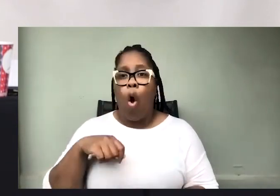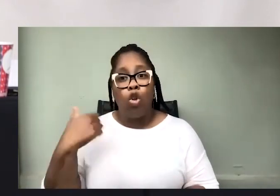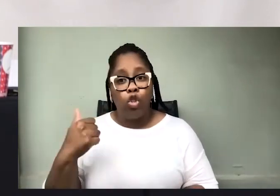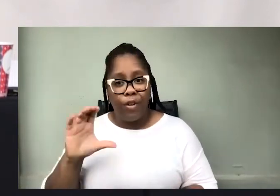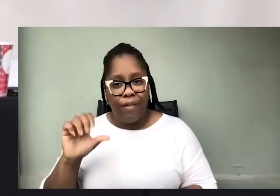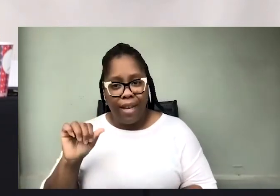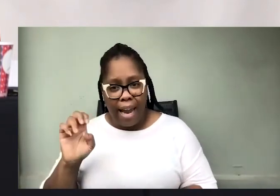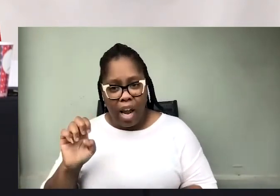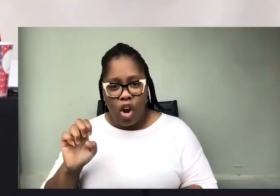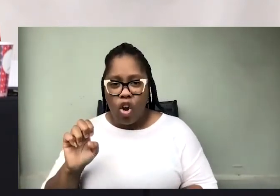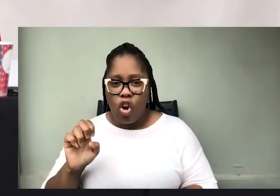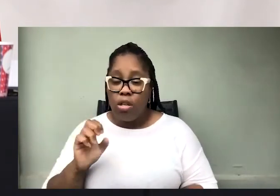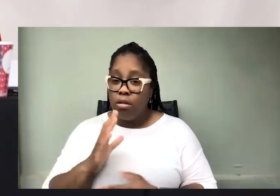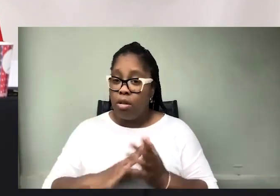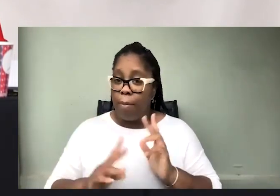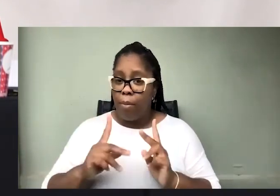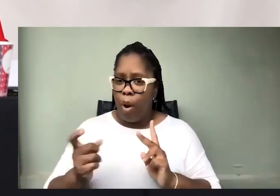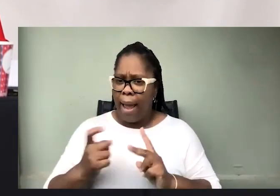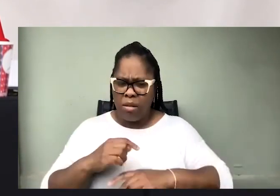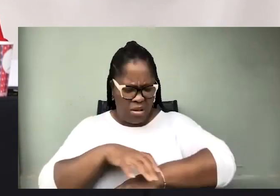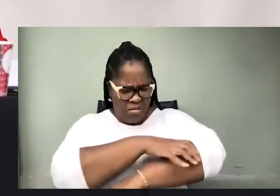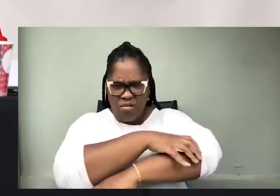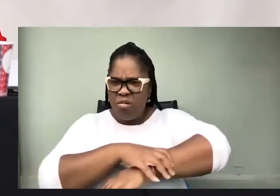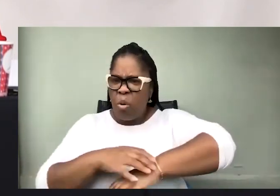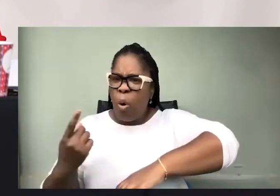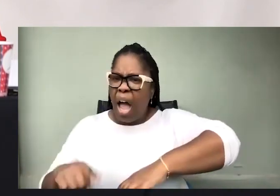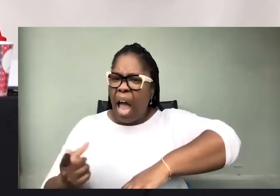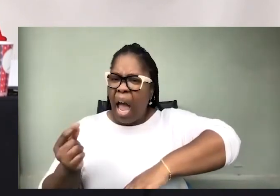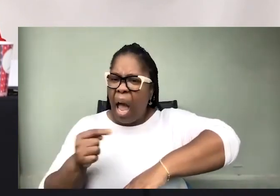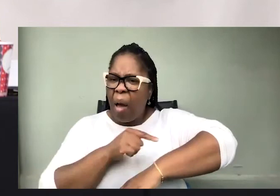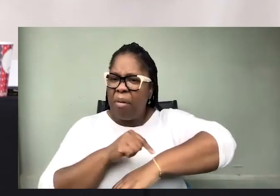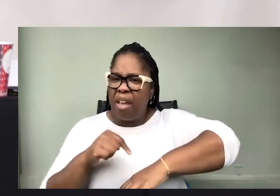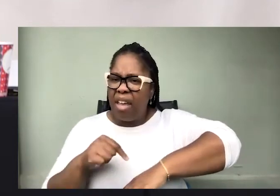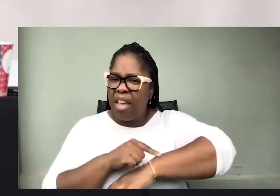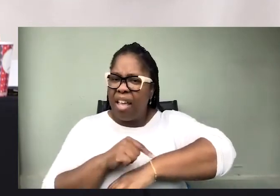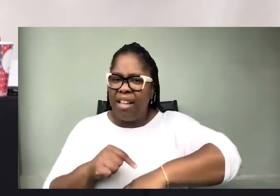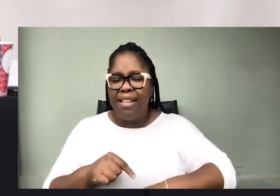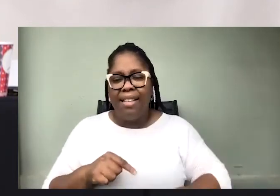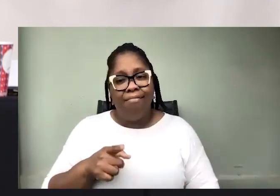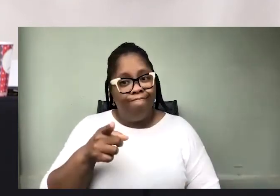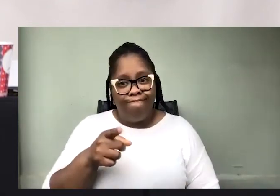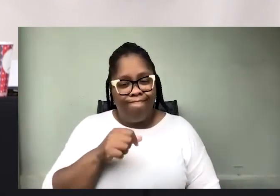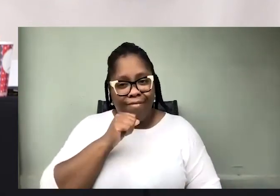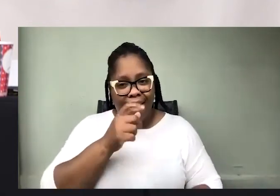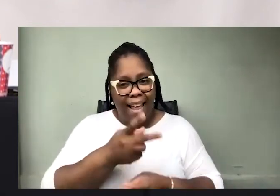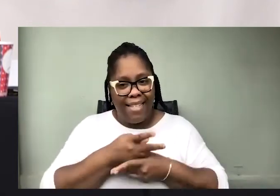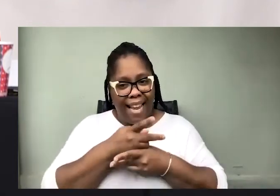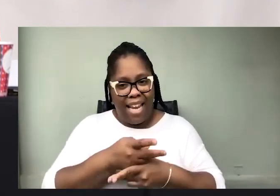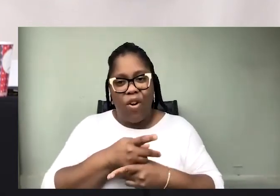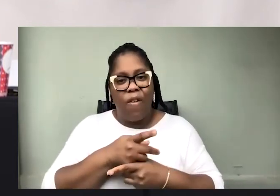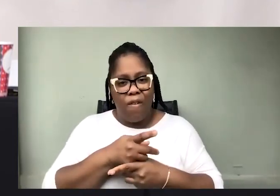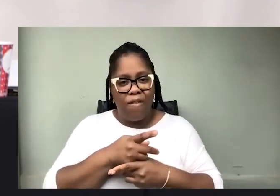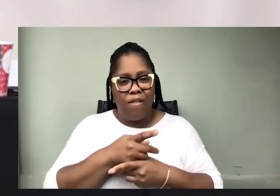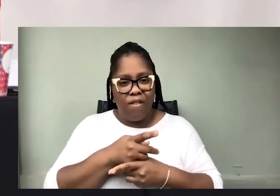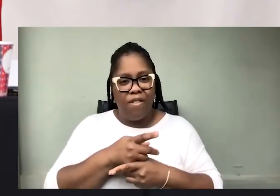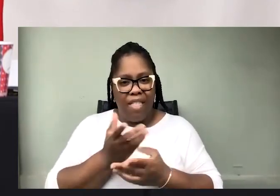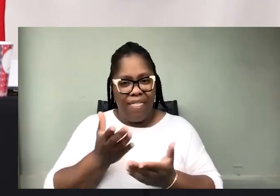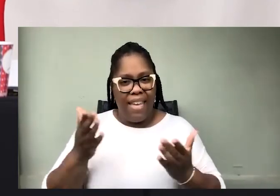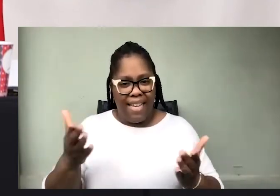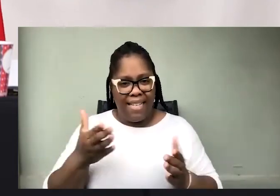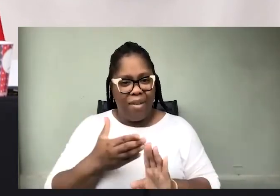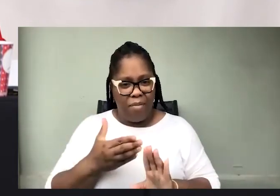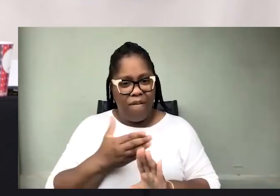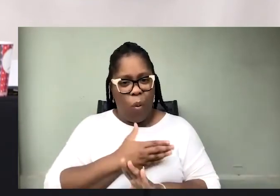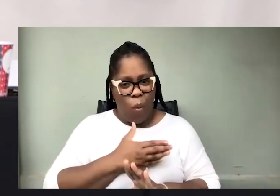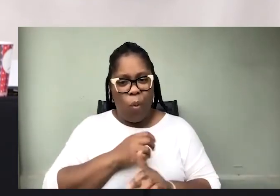the first, some people have asked what happened. A lot of these things are you're not taking care of what you need to take care of at the time. And as